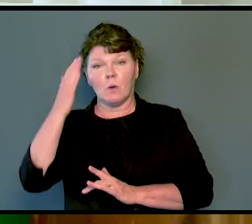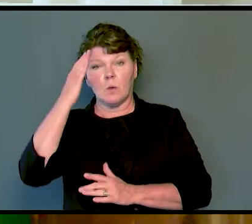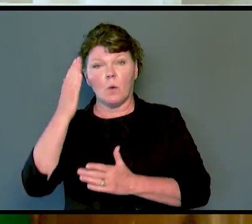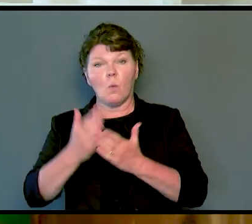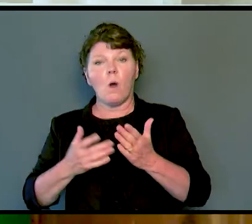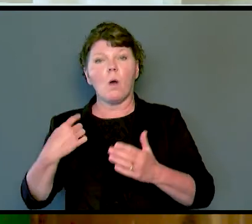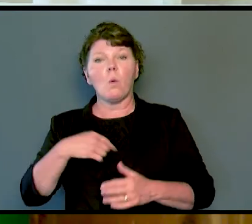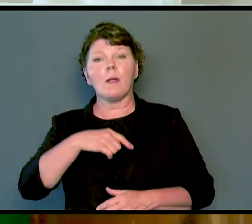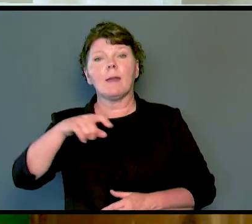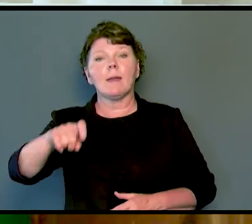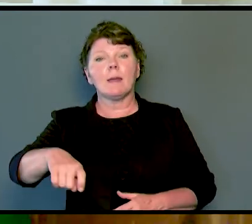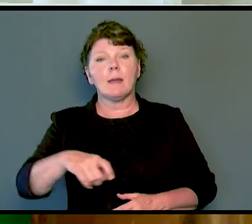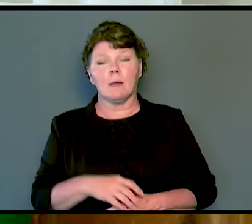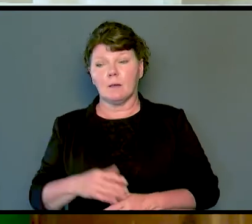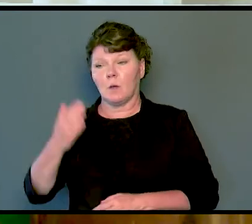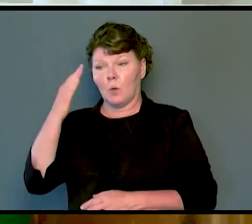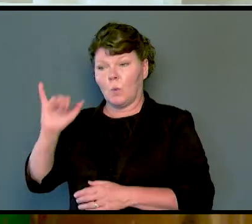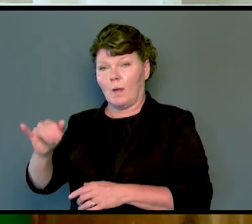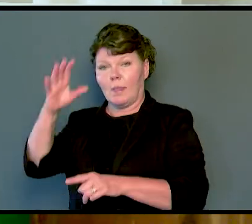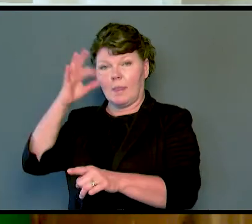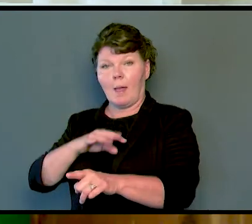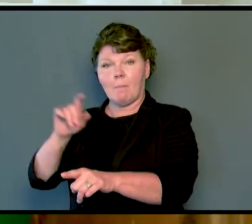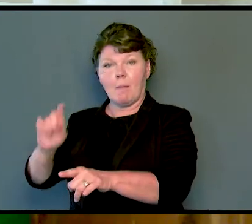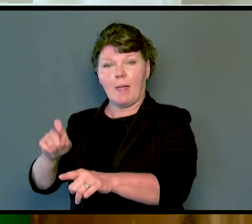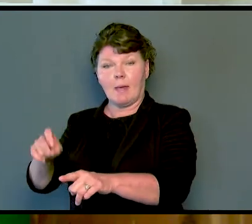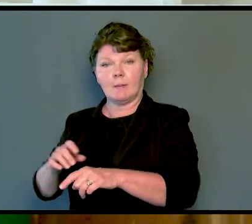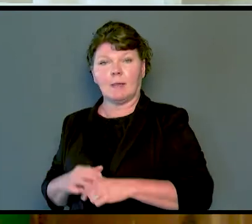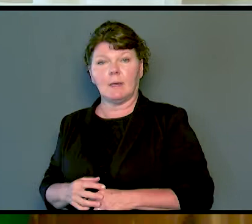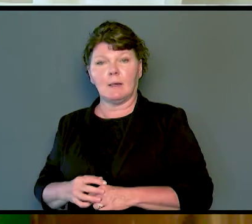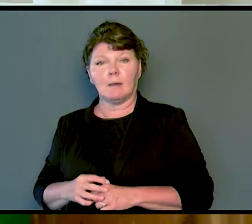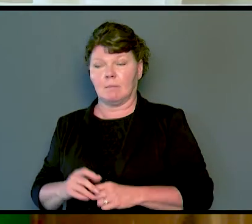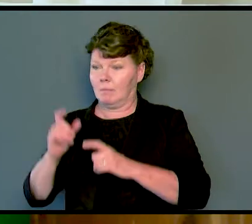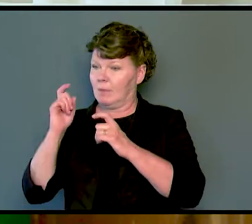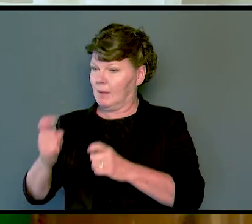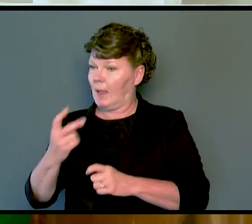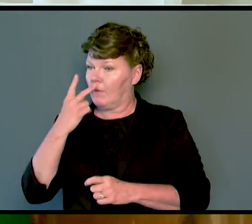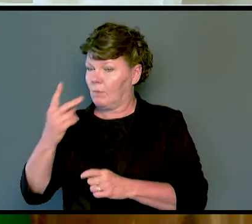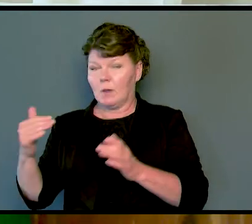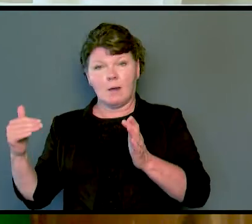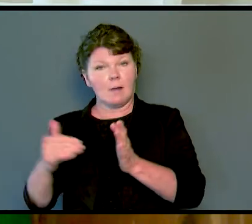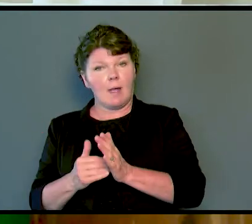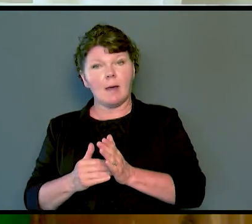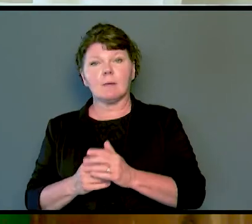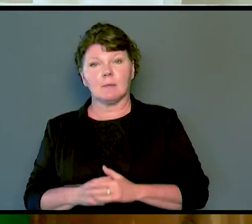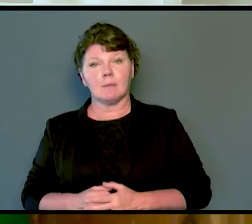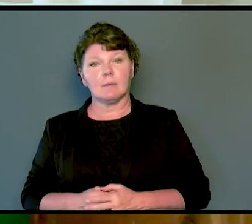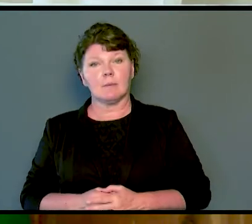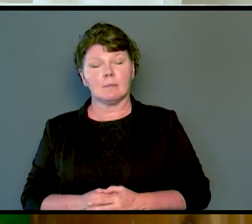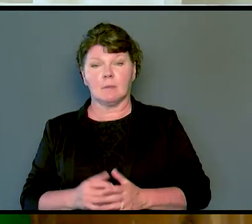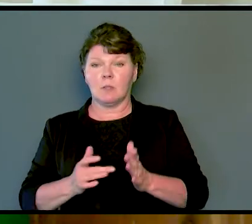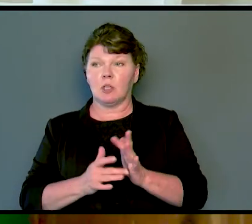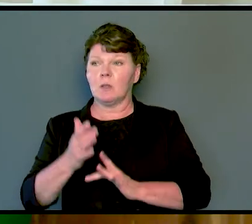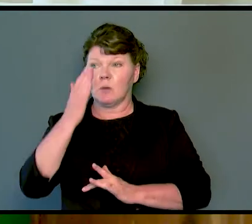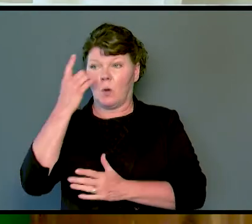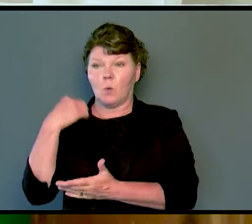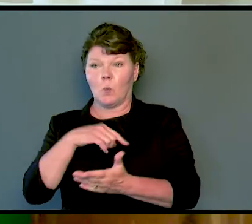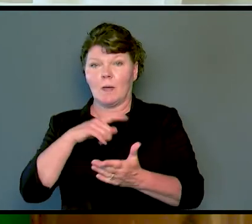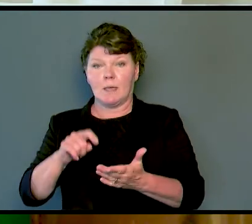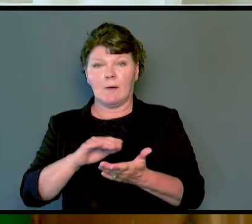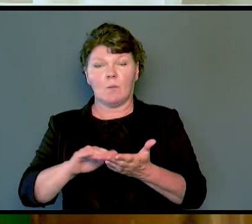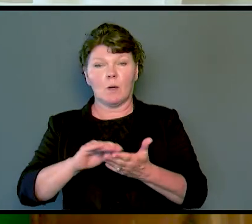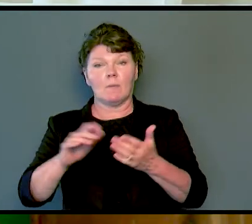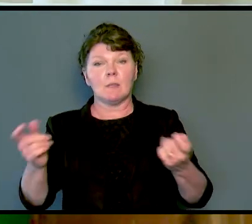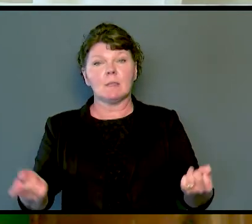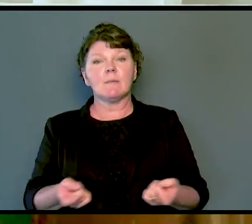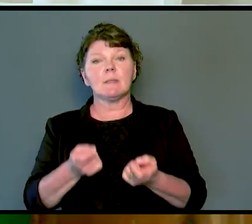we needed most. He knew what Bartimaeus needed at that time, and he restored his sight. Jesus knew we need